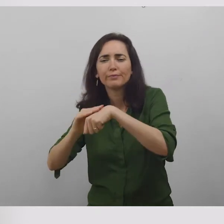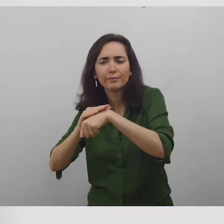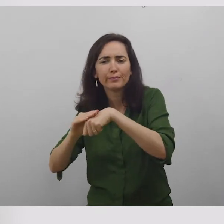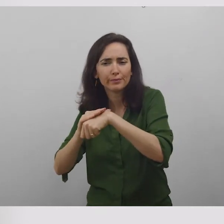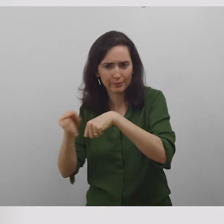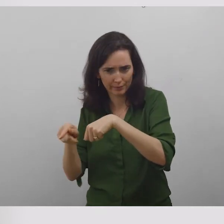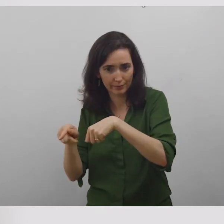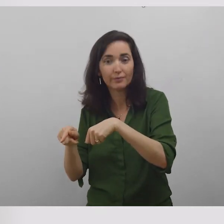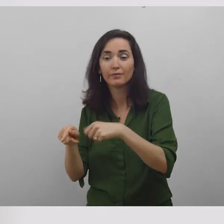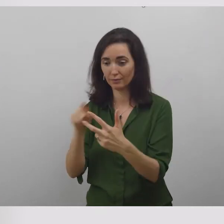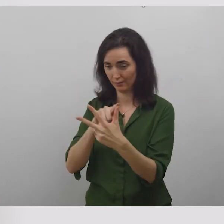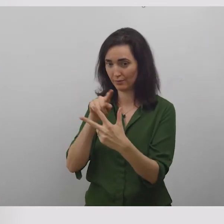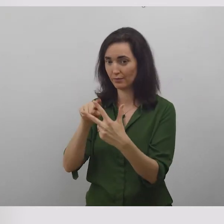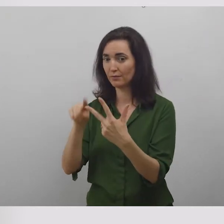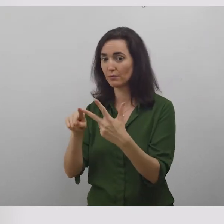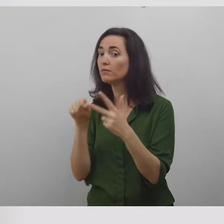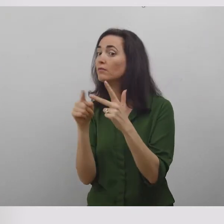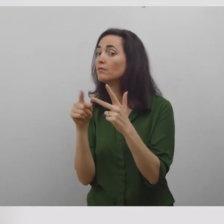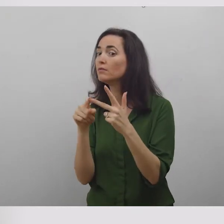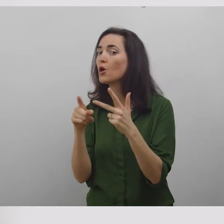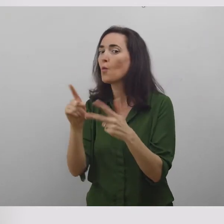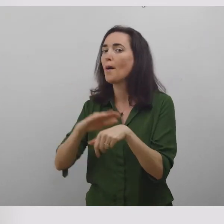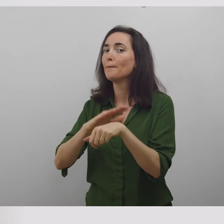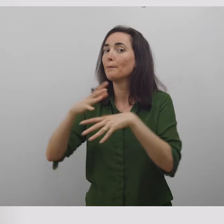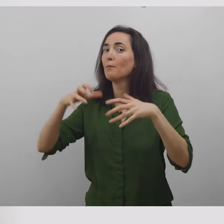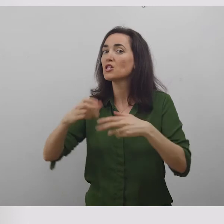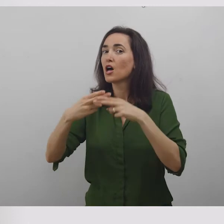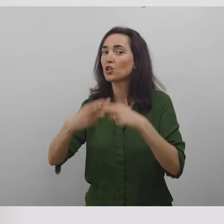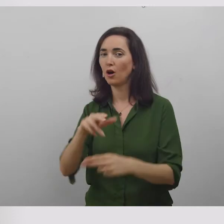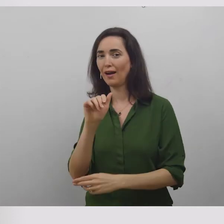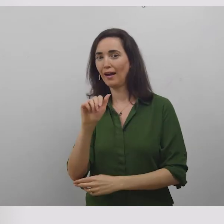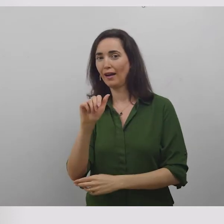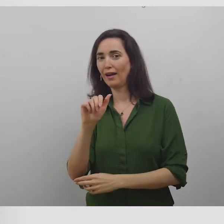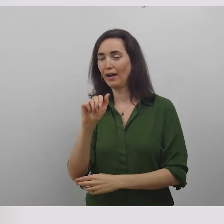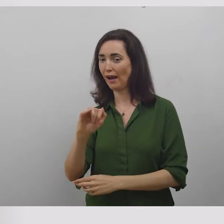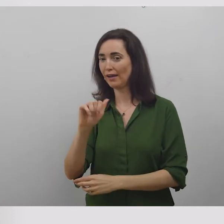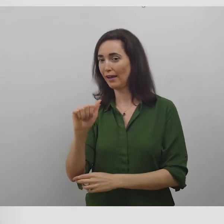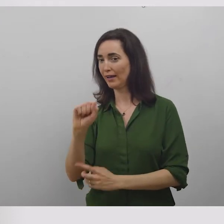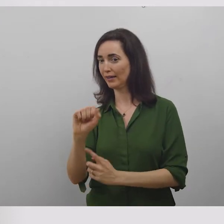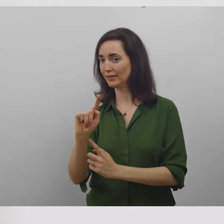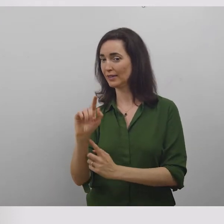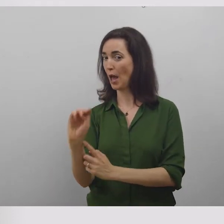some type of cream inside, and you can use the jar lid to do a very simple massage technique called ASTM.